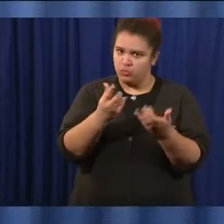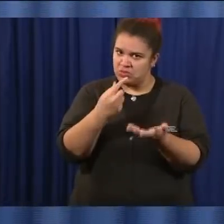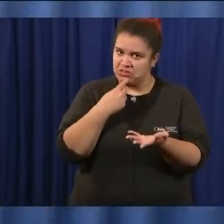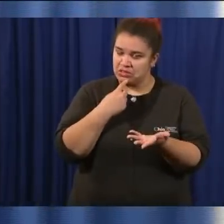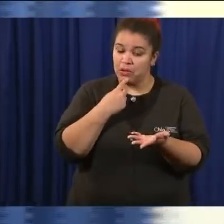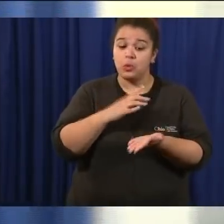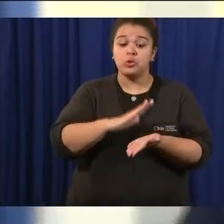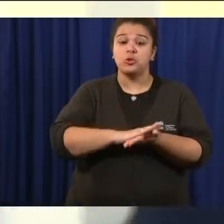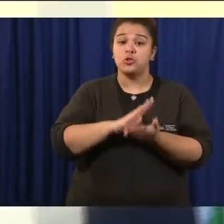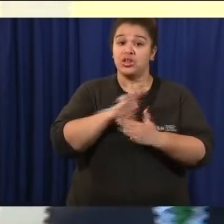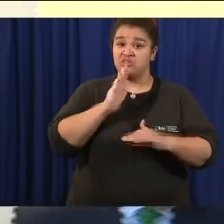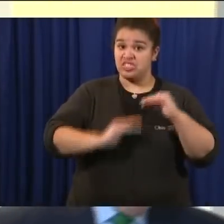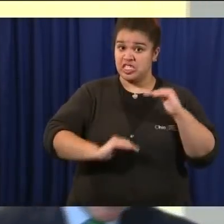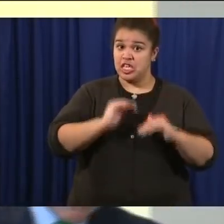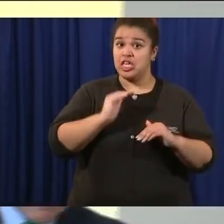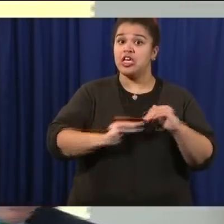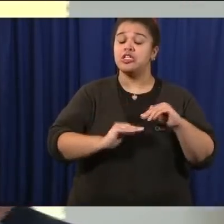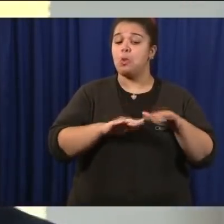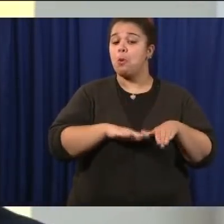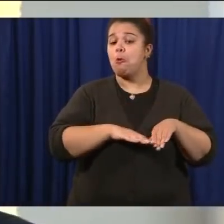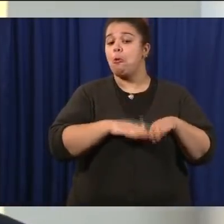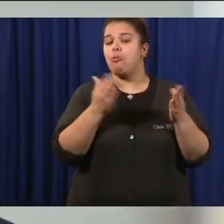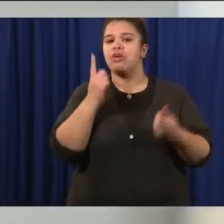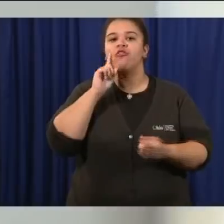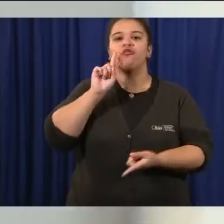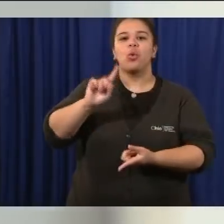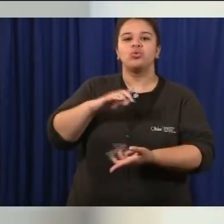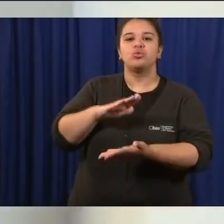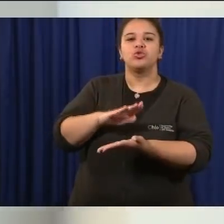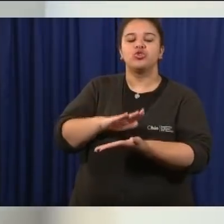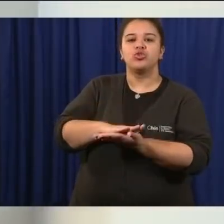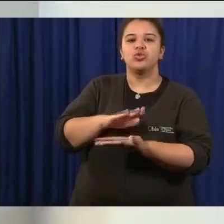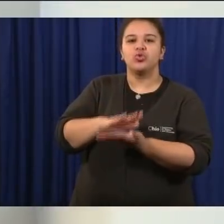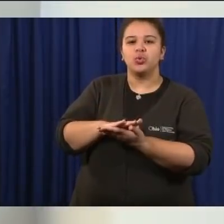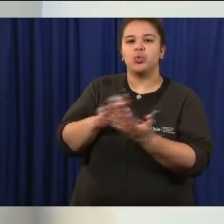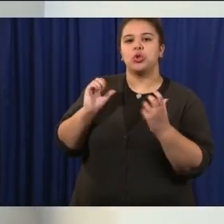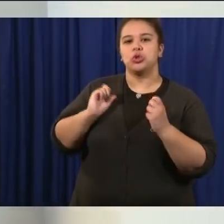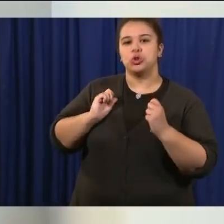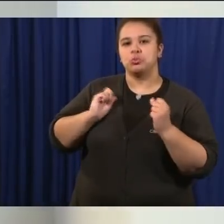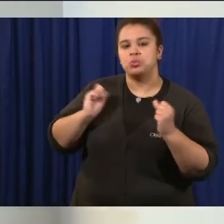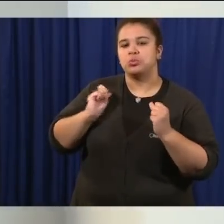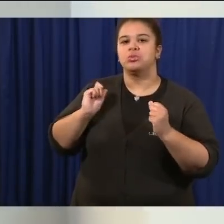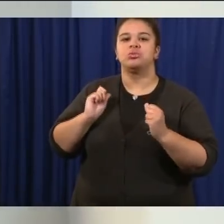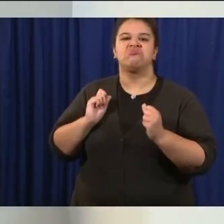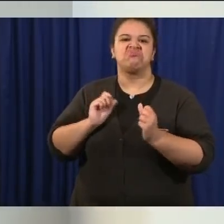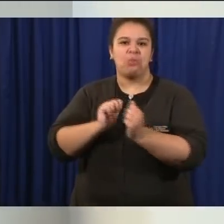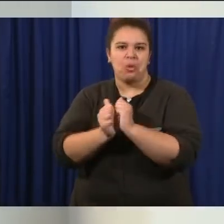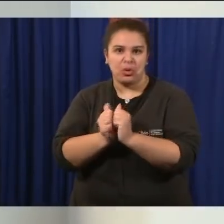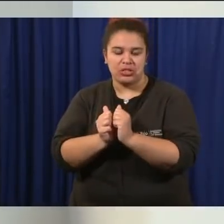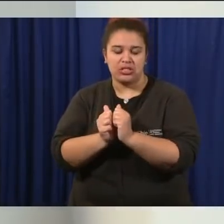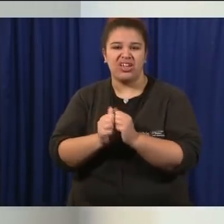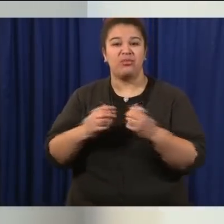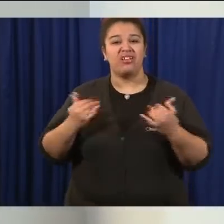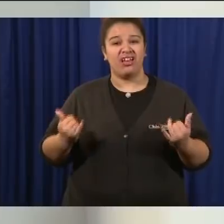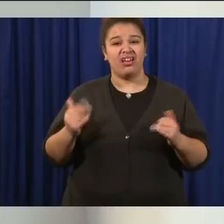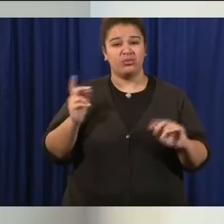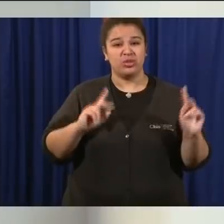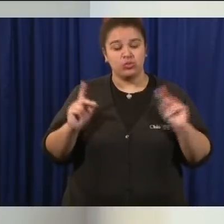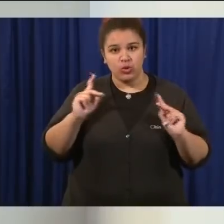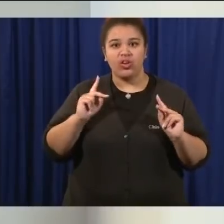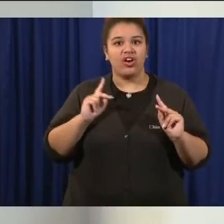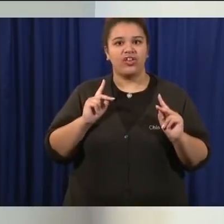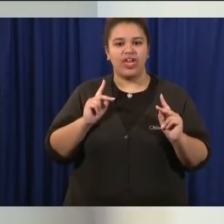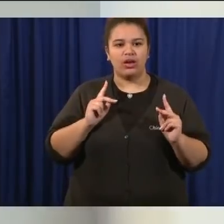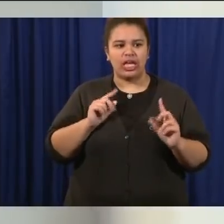for training for school-sanctioned sports, but we're getting calls from people that have day camps, childcare, et cetera, who are still wondering whether or